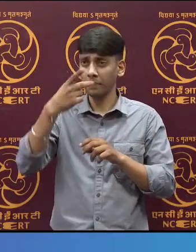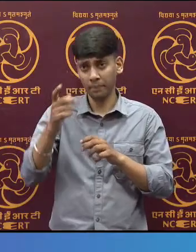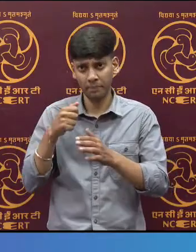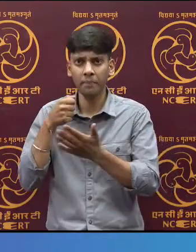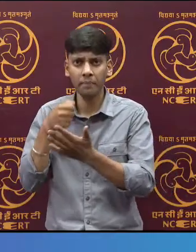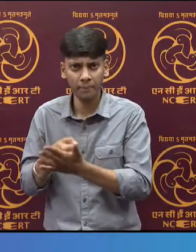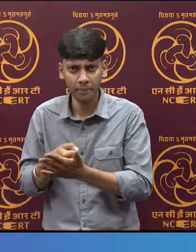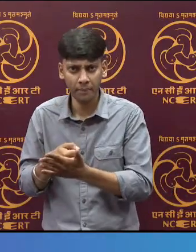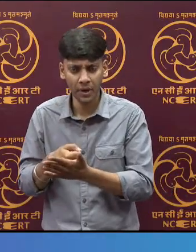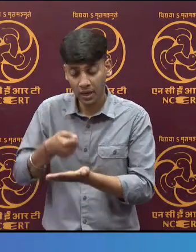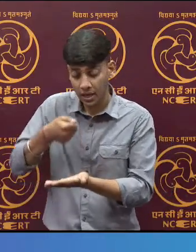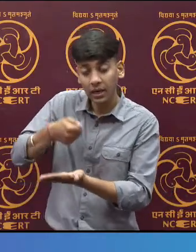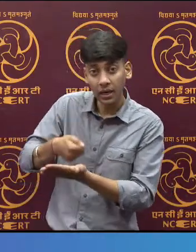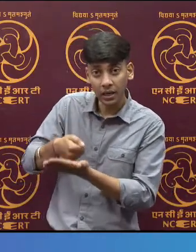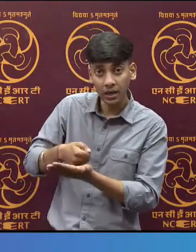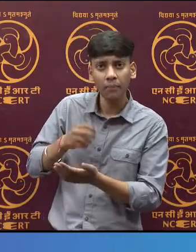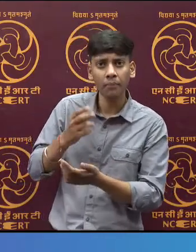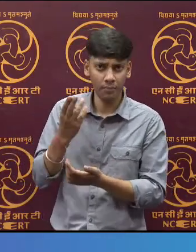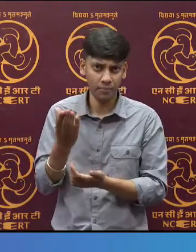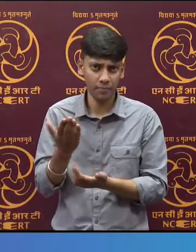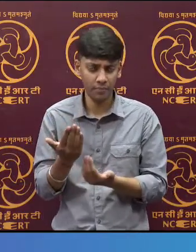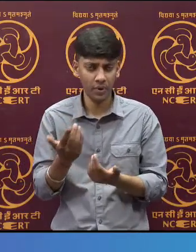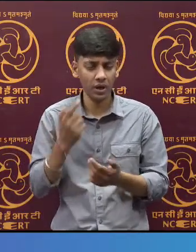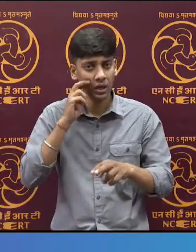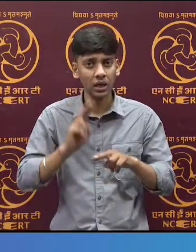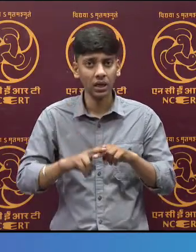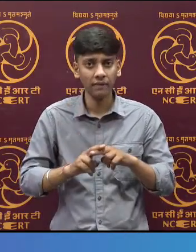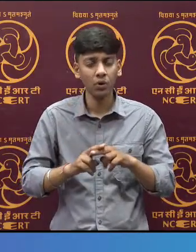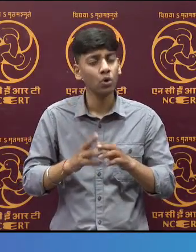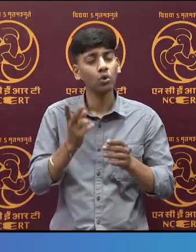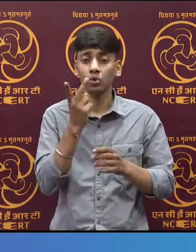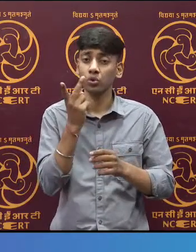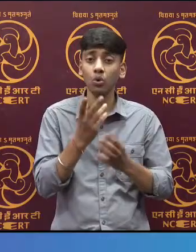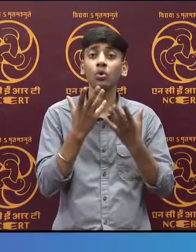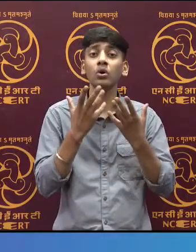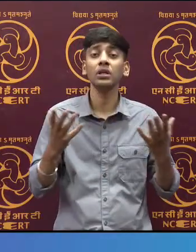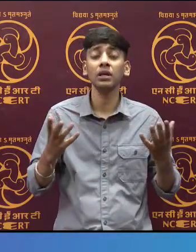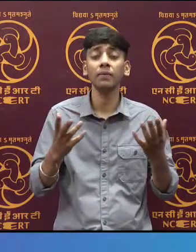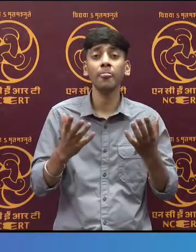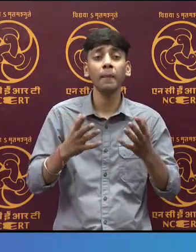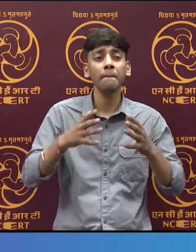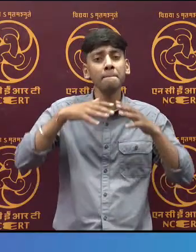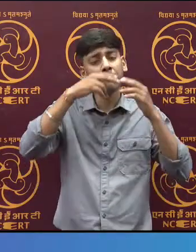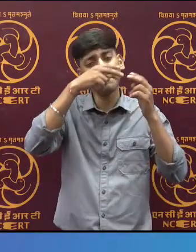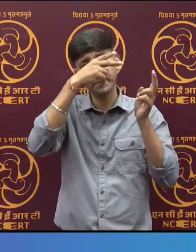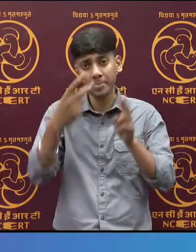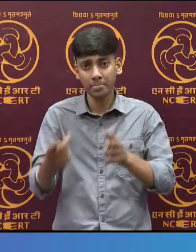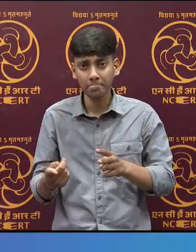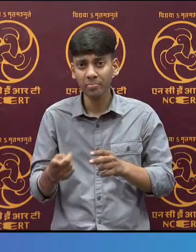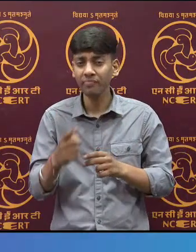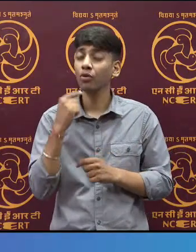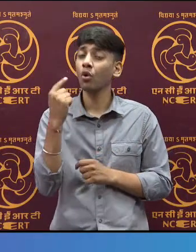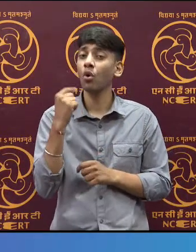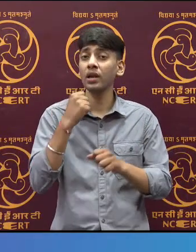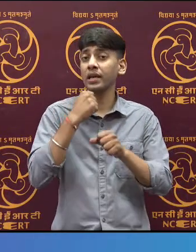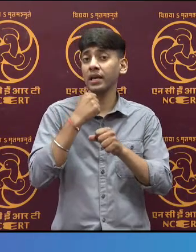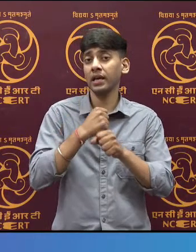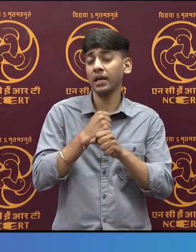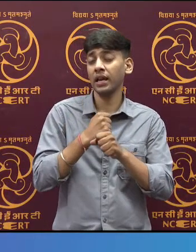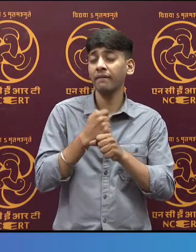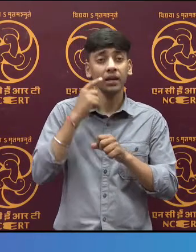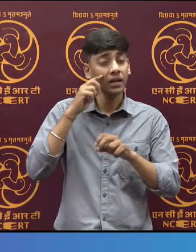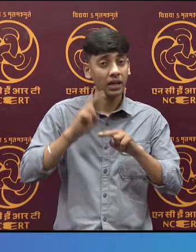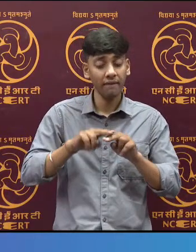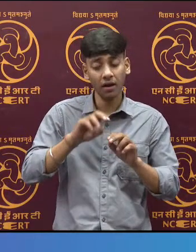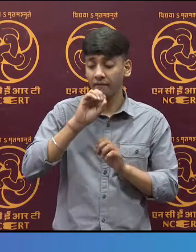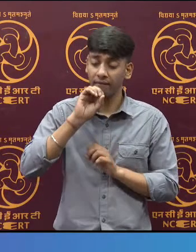that is if two objects are allowed to fall freely towards the ground under the influence of only gravitational force